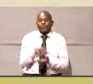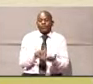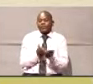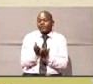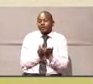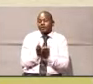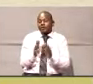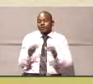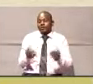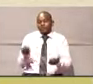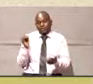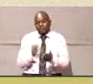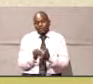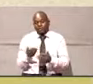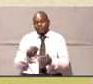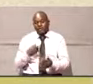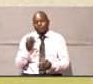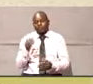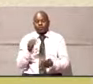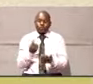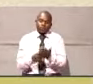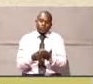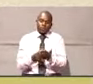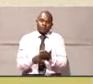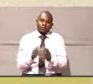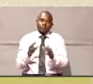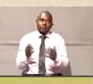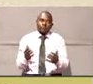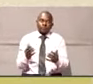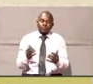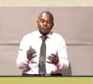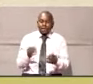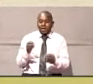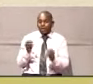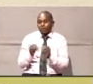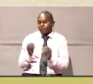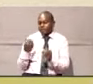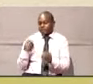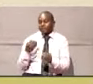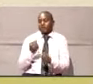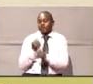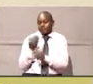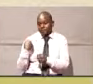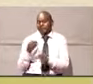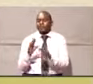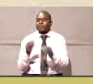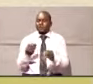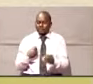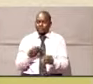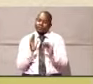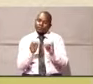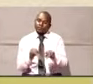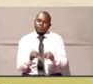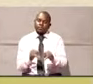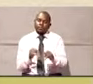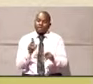the service? But again, they have the upper hand. Uganda, our brothers and sisters who live here across with us here, they make, I think,